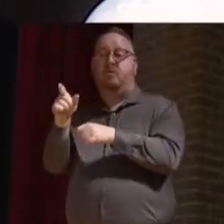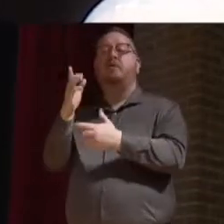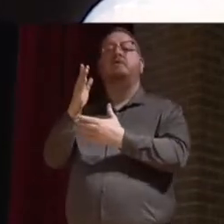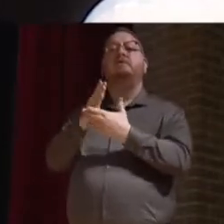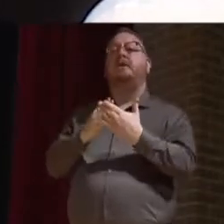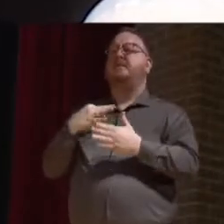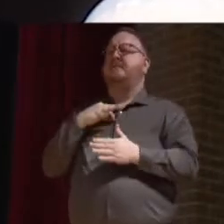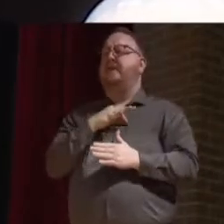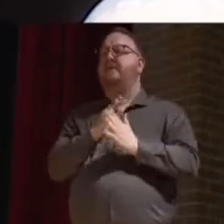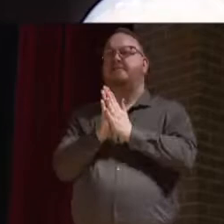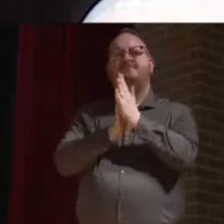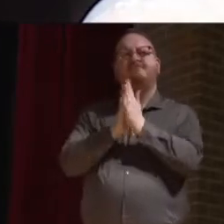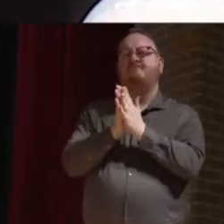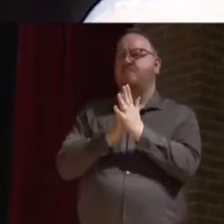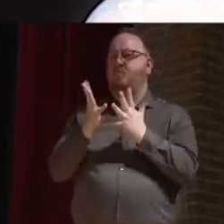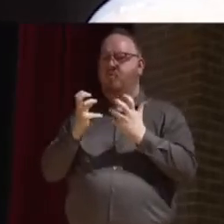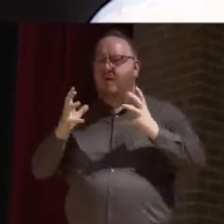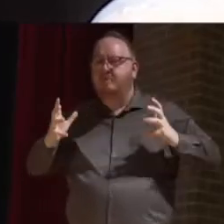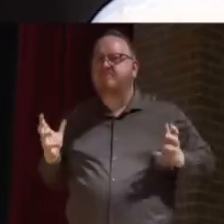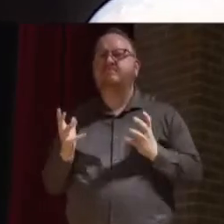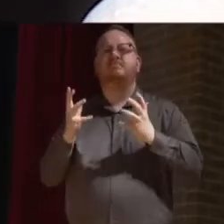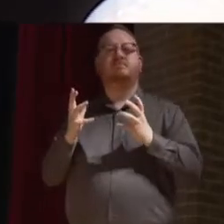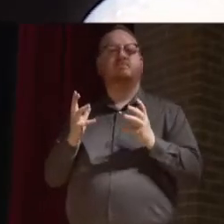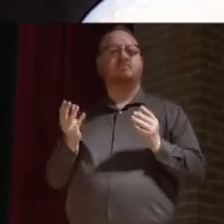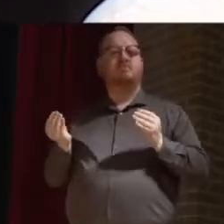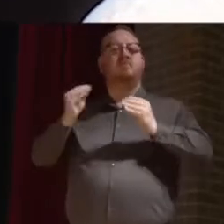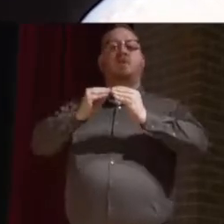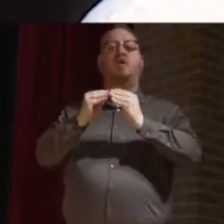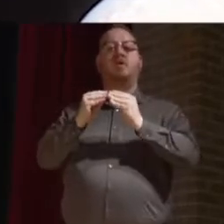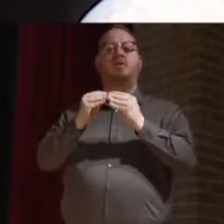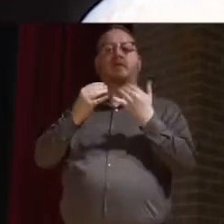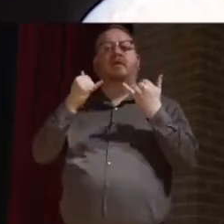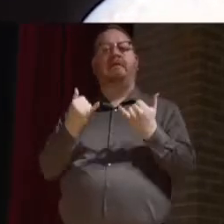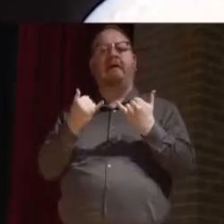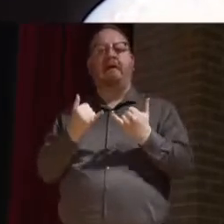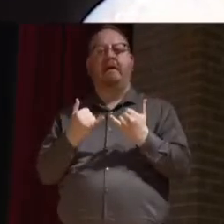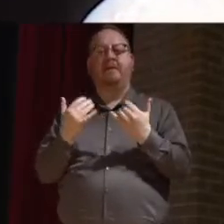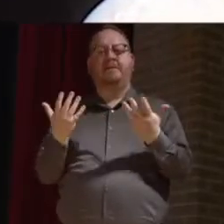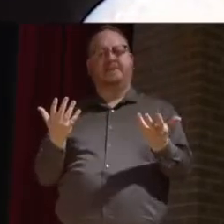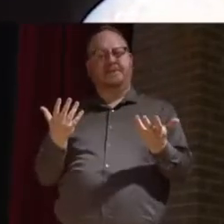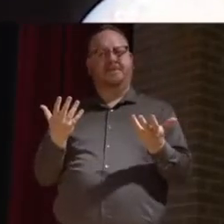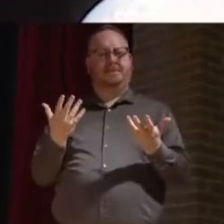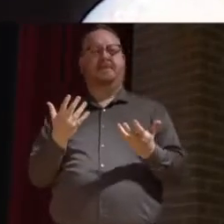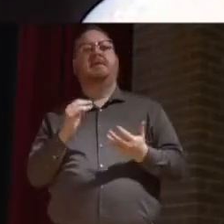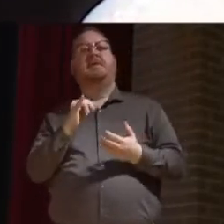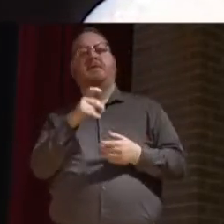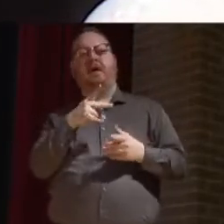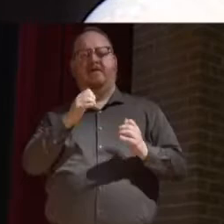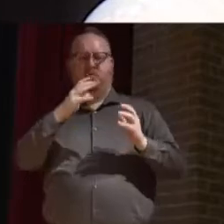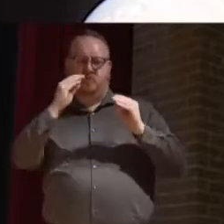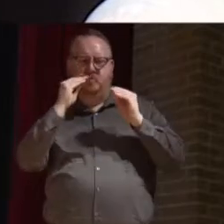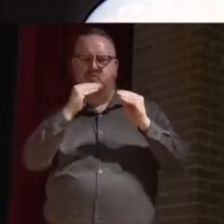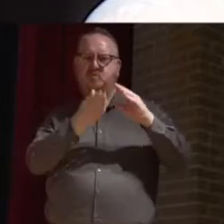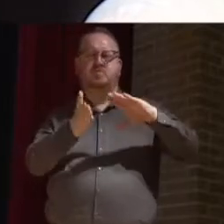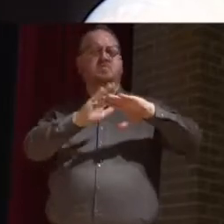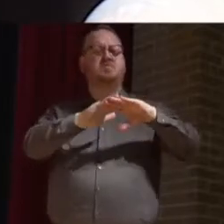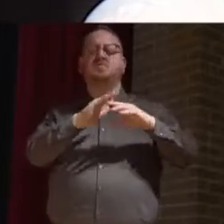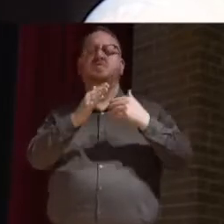more. They've never been put in that opportunity. Now, all of a sudden, if you've got someone that needs a little bit extra attention, whatever it